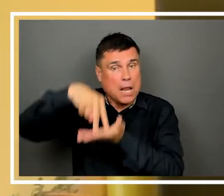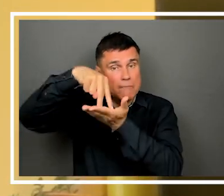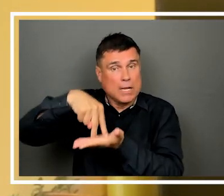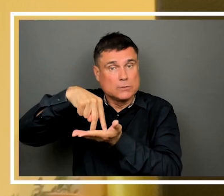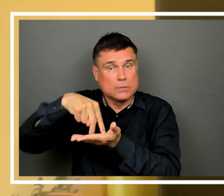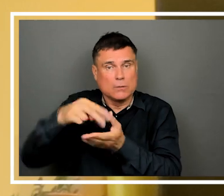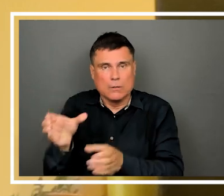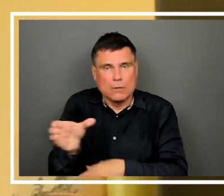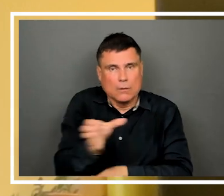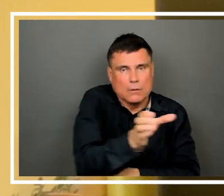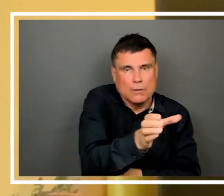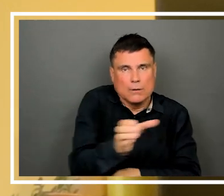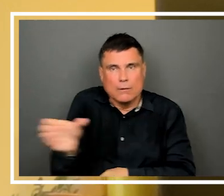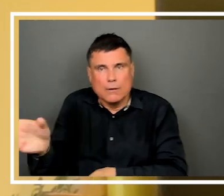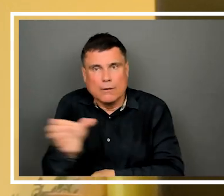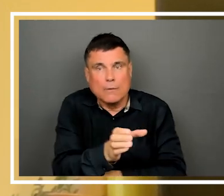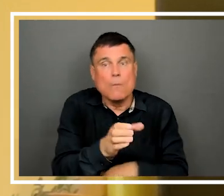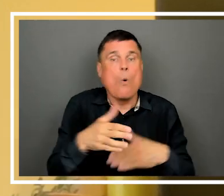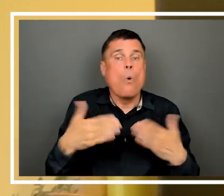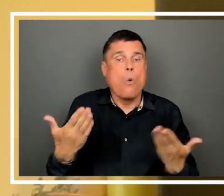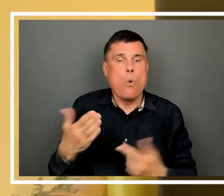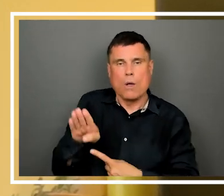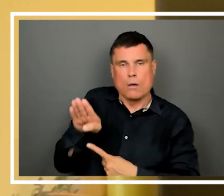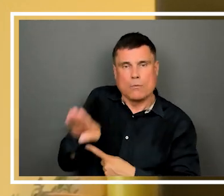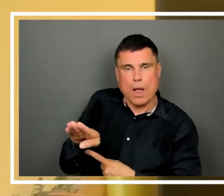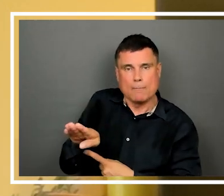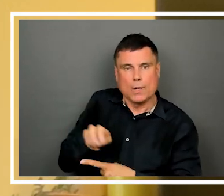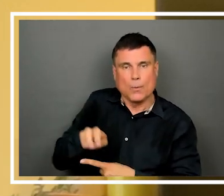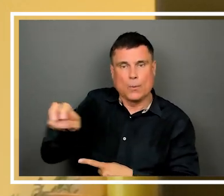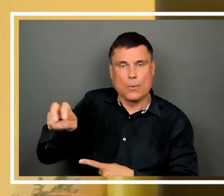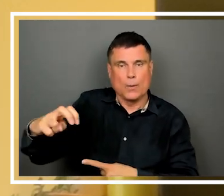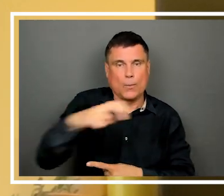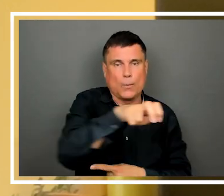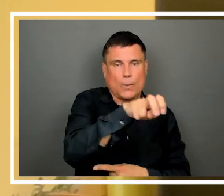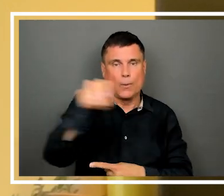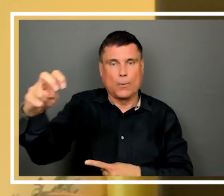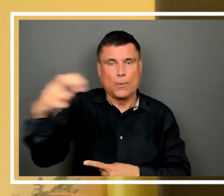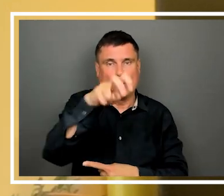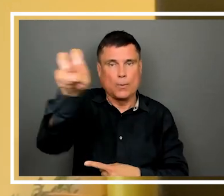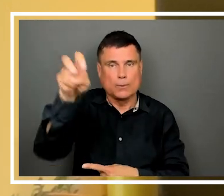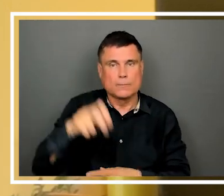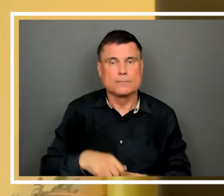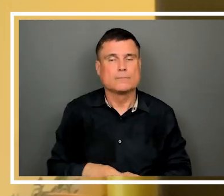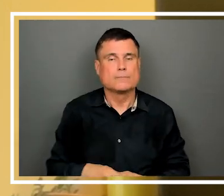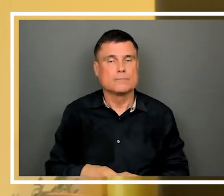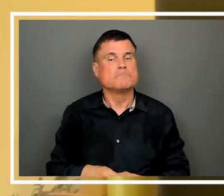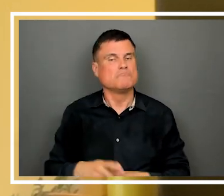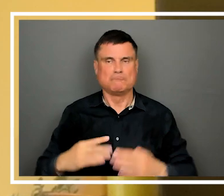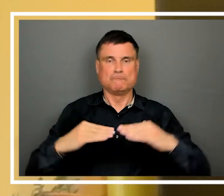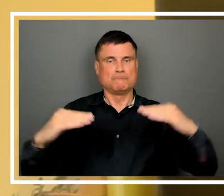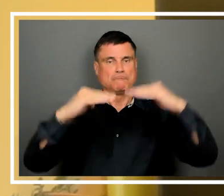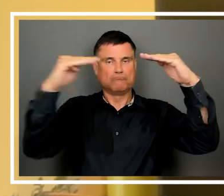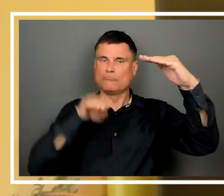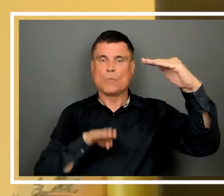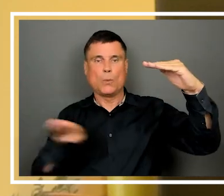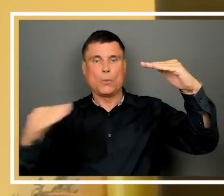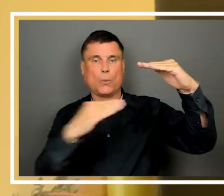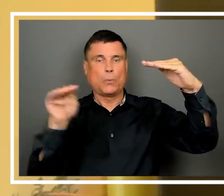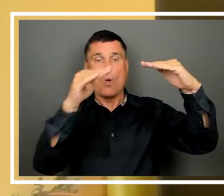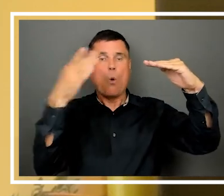have either portable elevators or ramps to move through